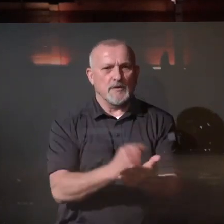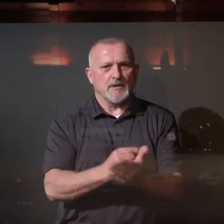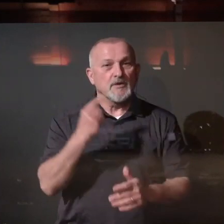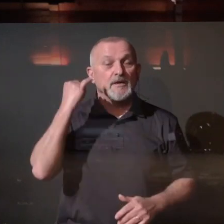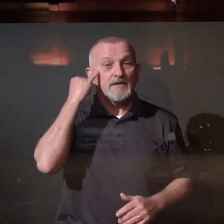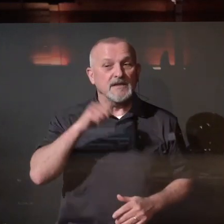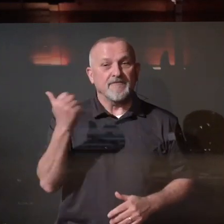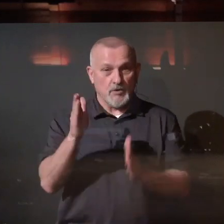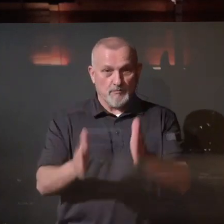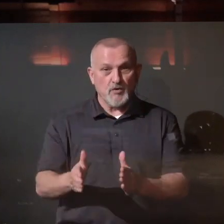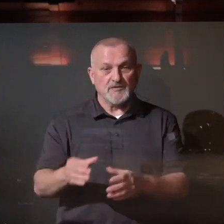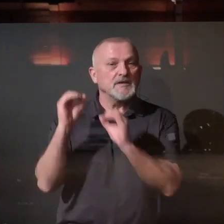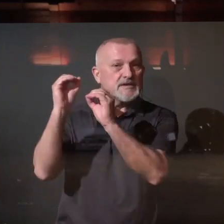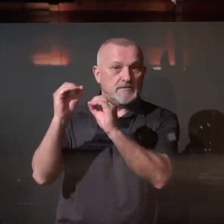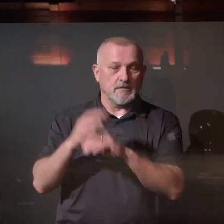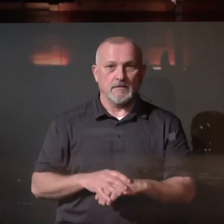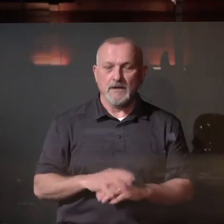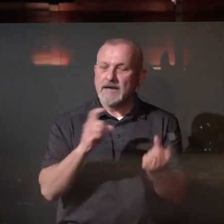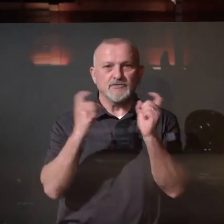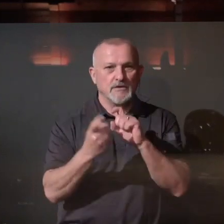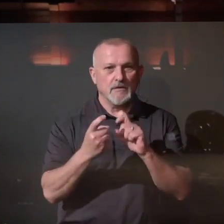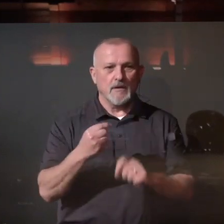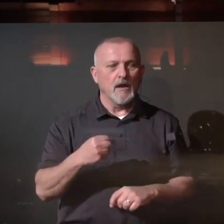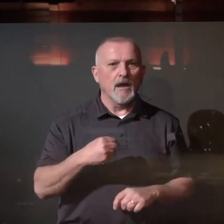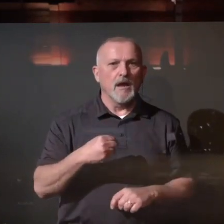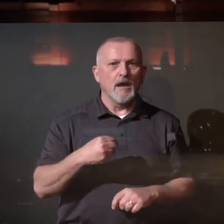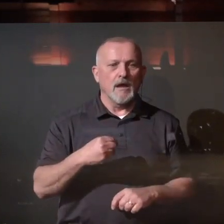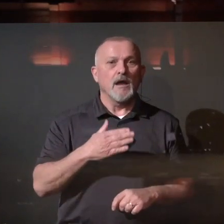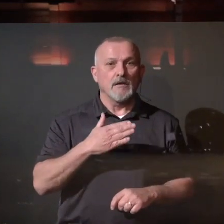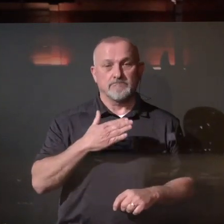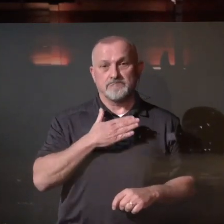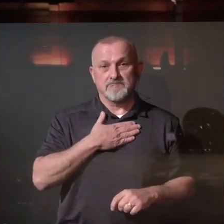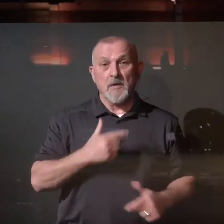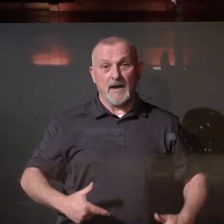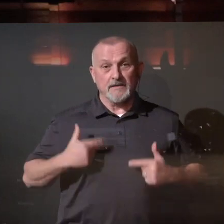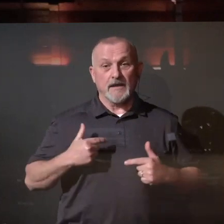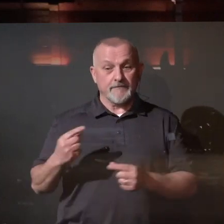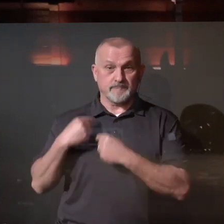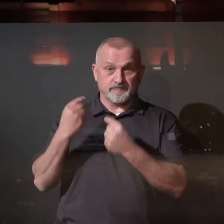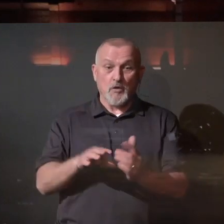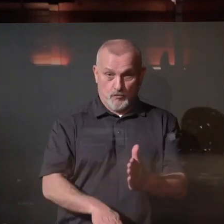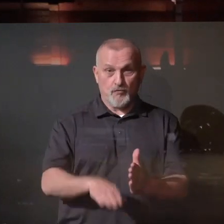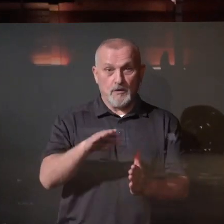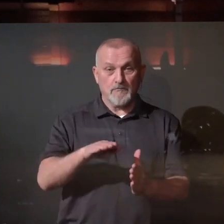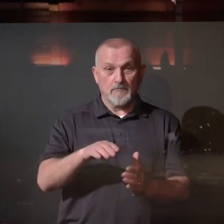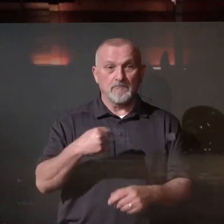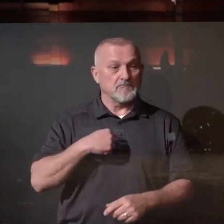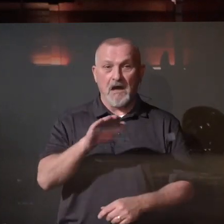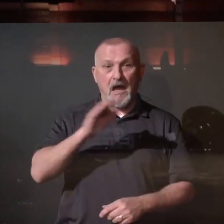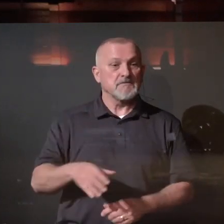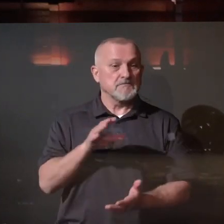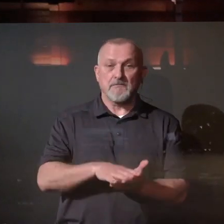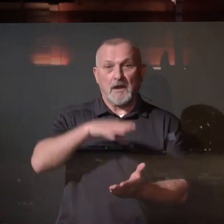You see, it's changing. I was never taught this. I was never modeled this growing up in my life. And I was never shown this